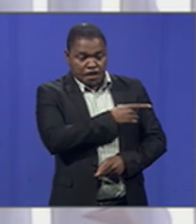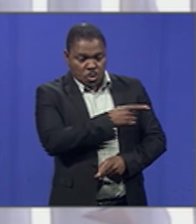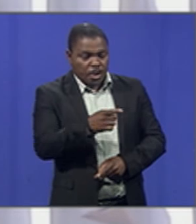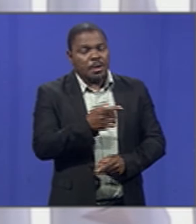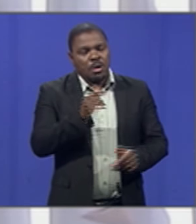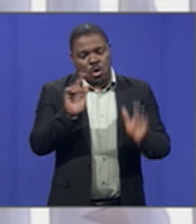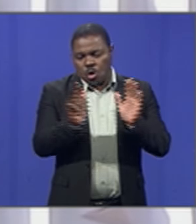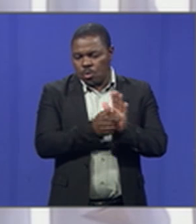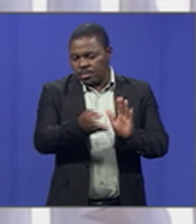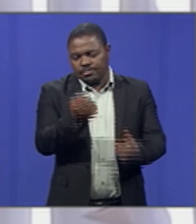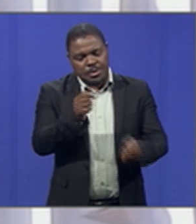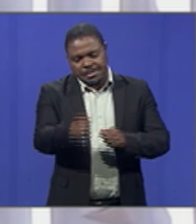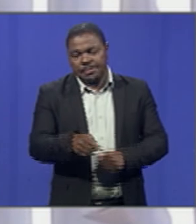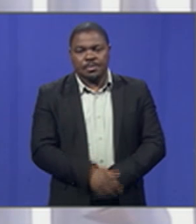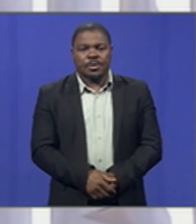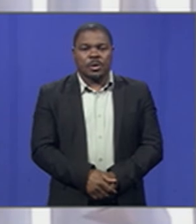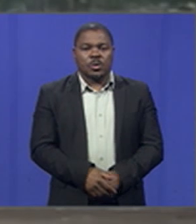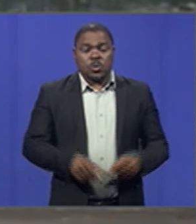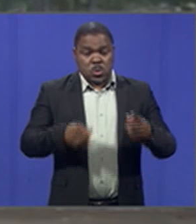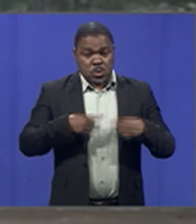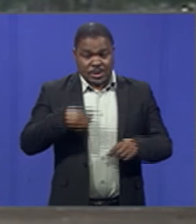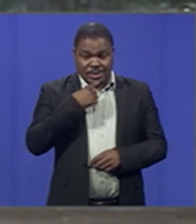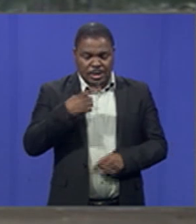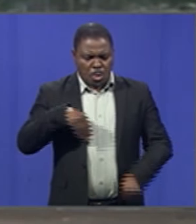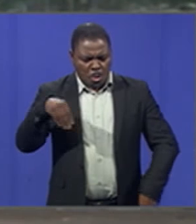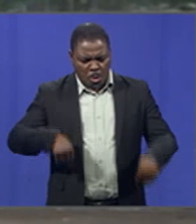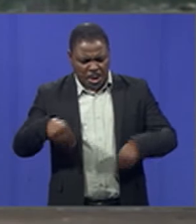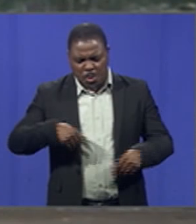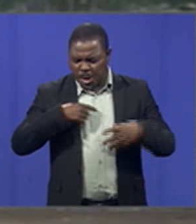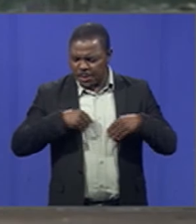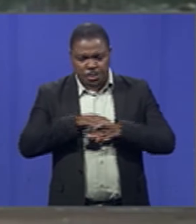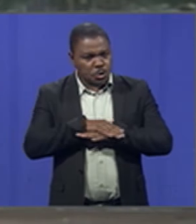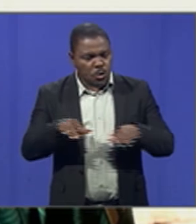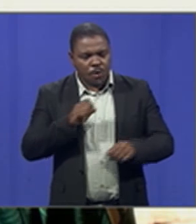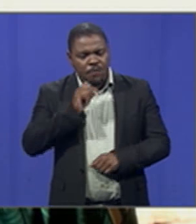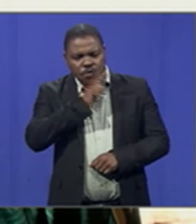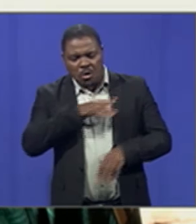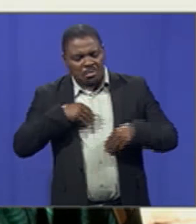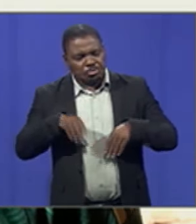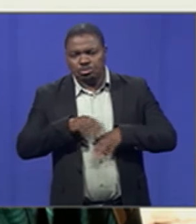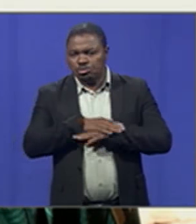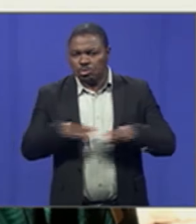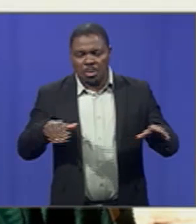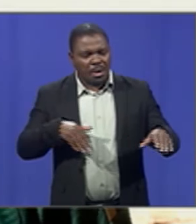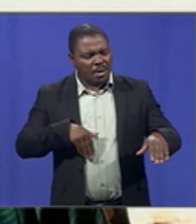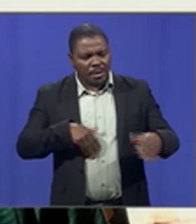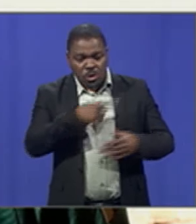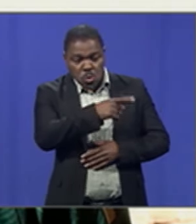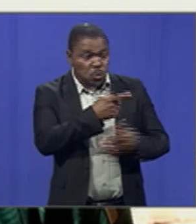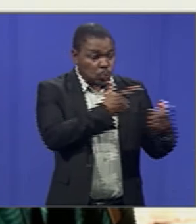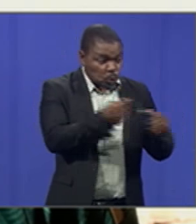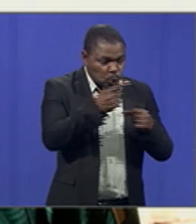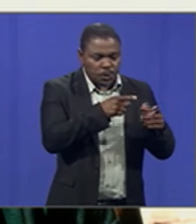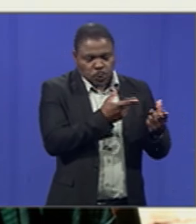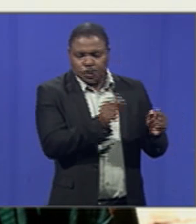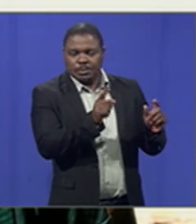lebana le molao ka botlalo. We are saying that we are against corruption, we are against fraud, and everybody must account for their actions because people